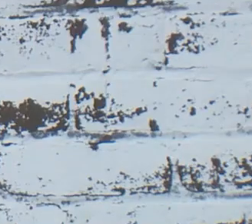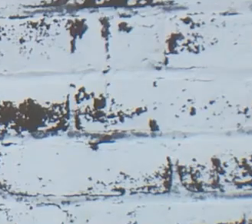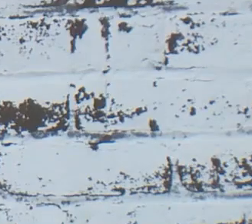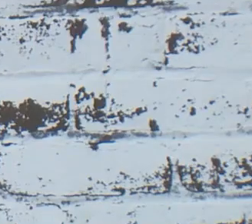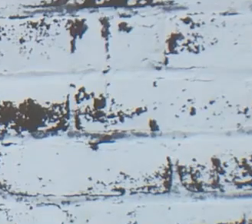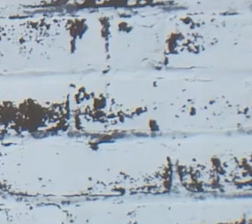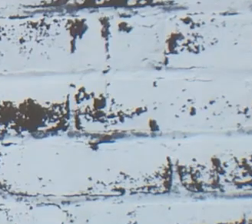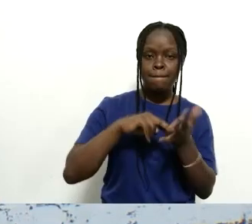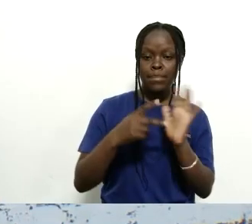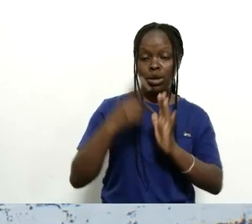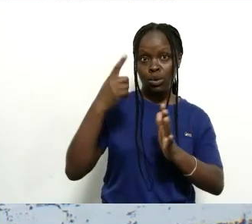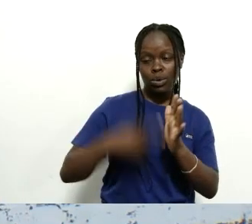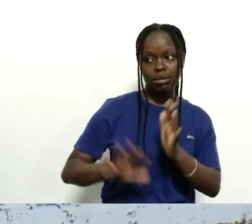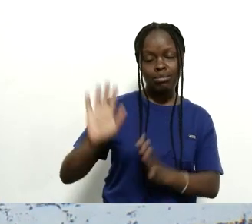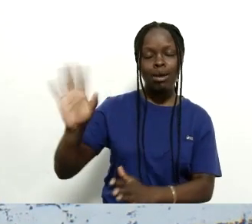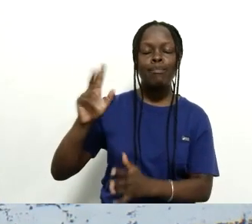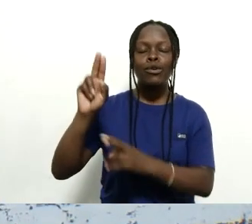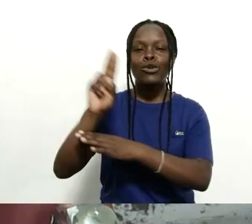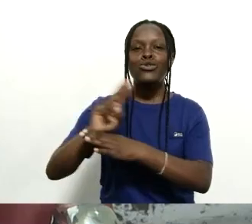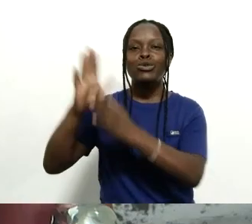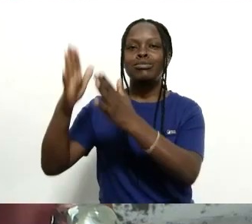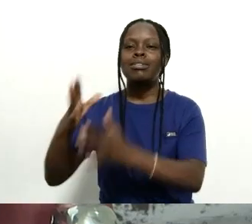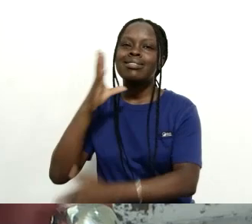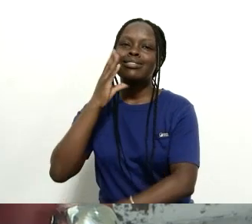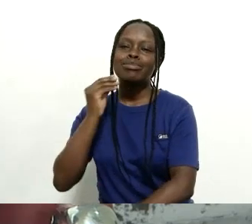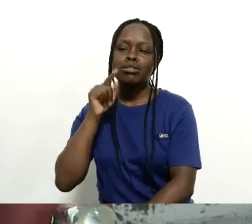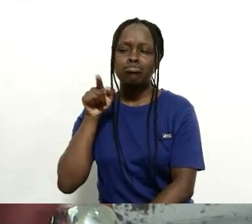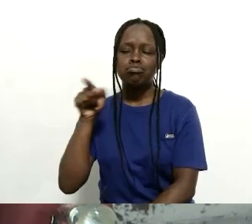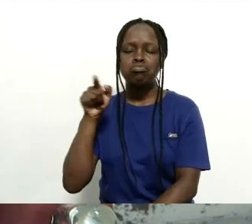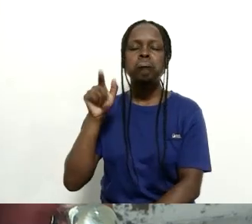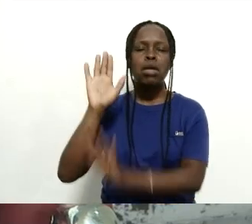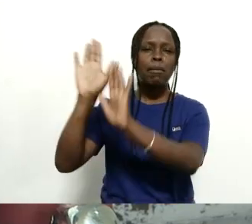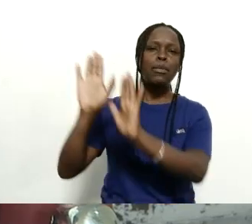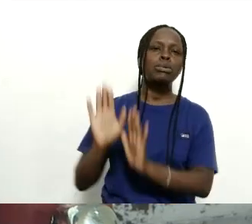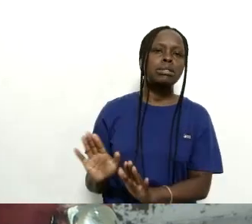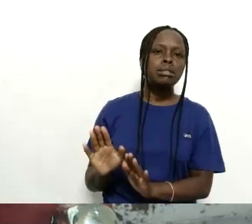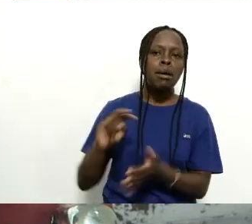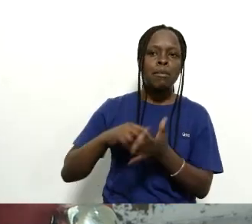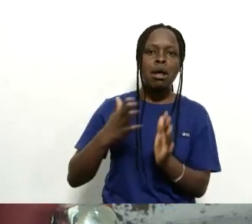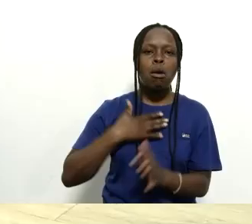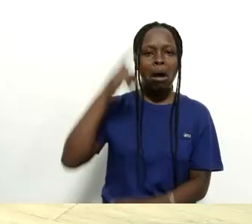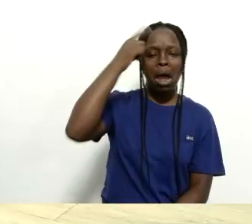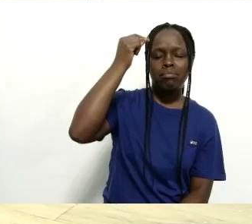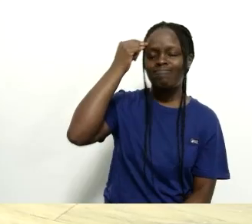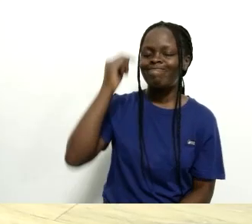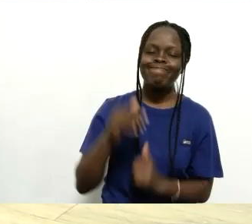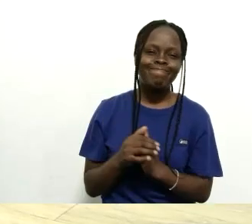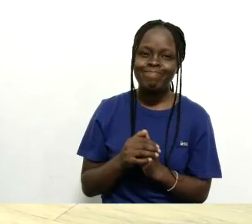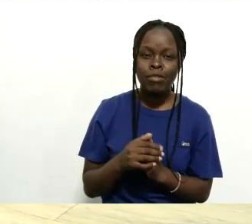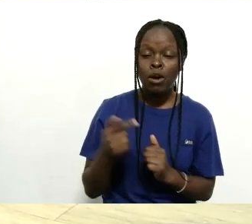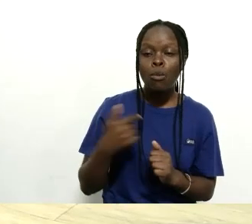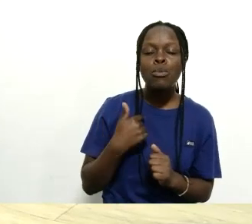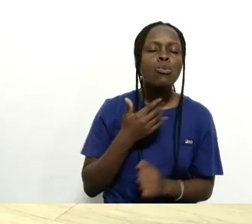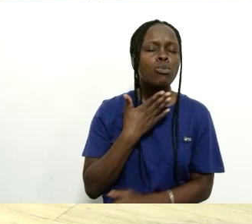we realize our content as a curriculum designer myself is, we create this content using the national curriculum to make sure we're achieving the